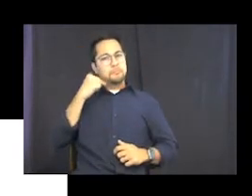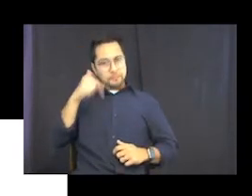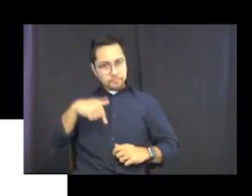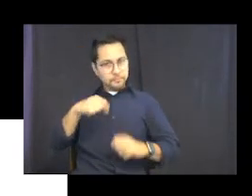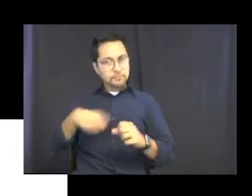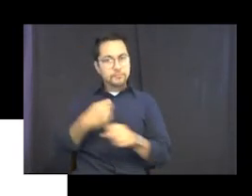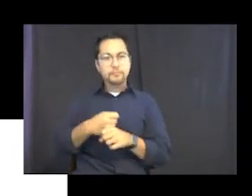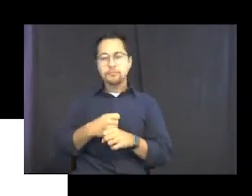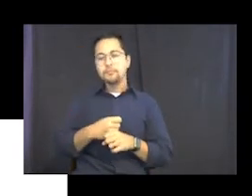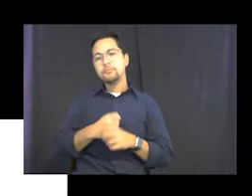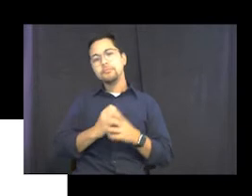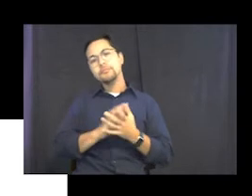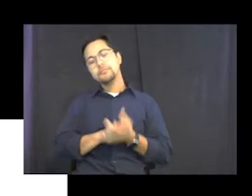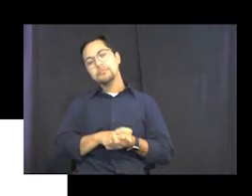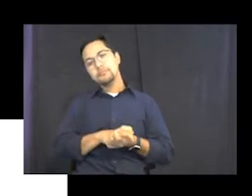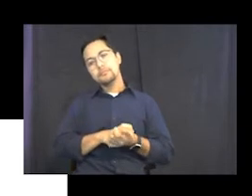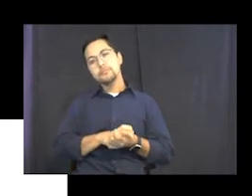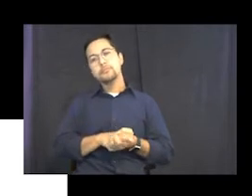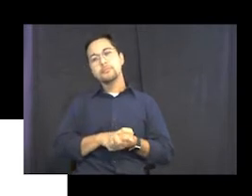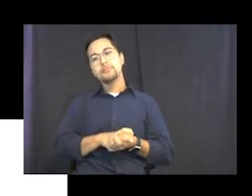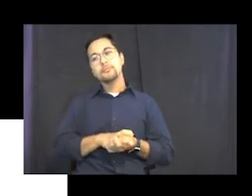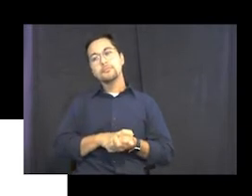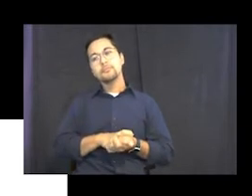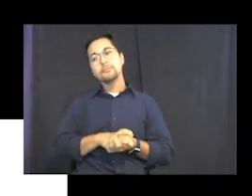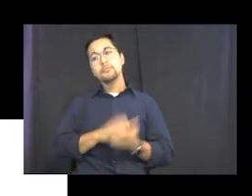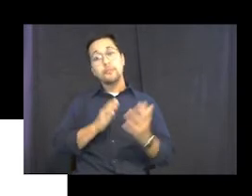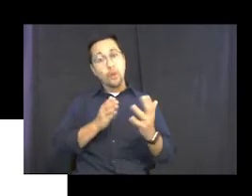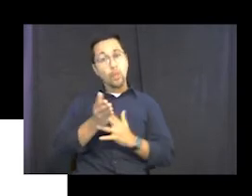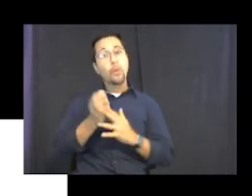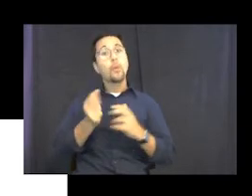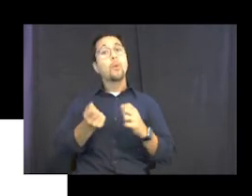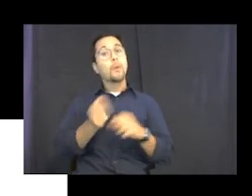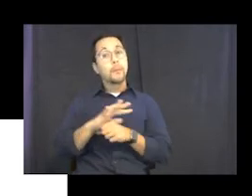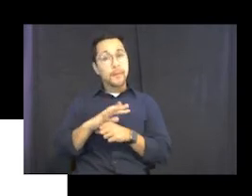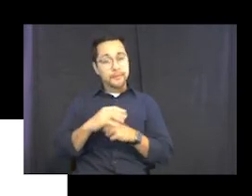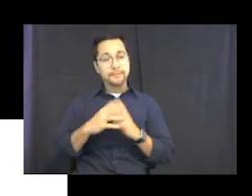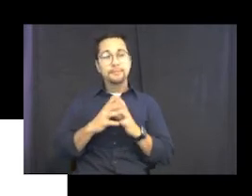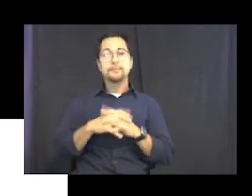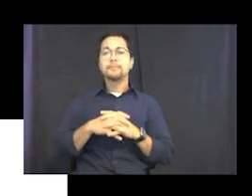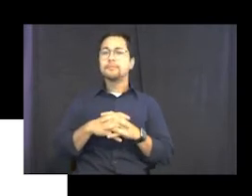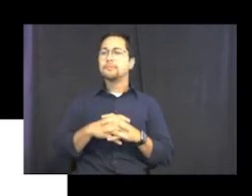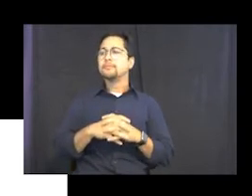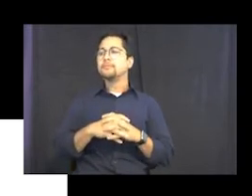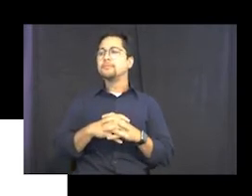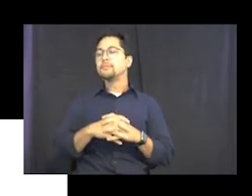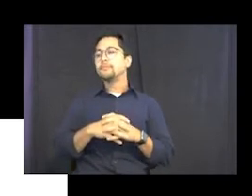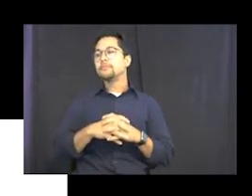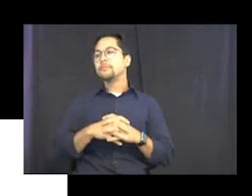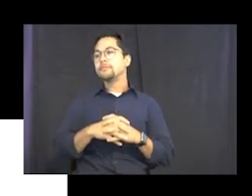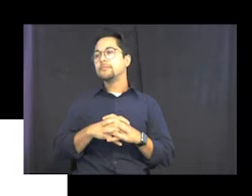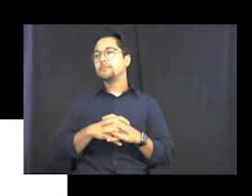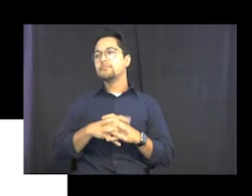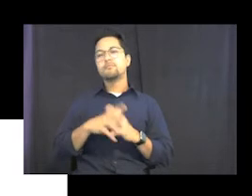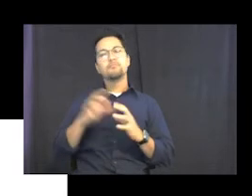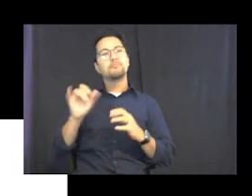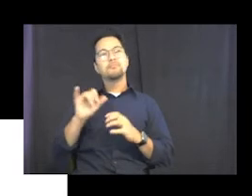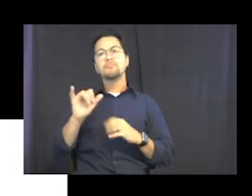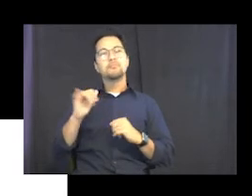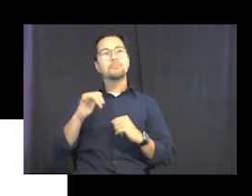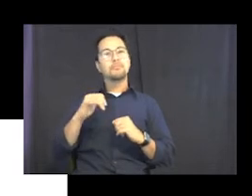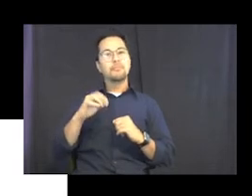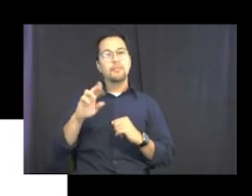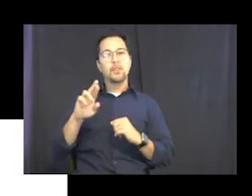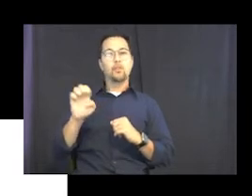year through the pandemic have also been kind of